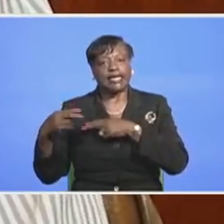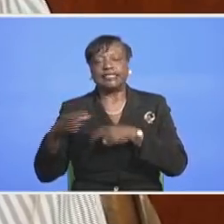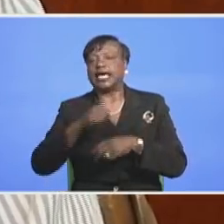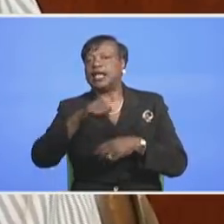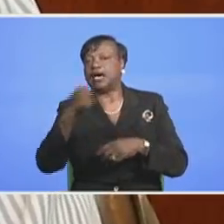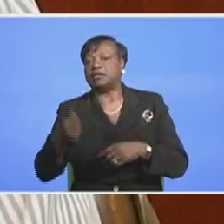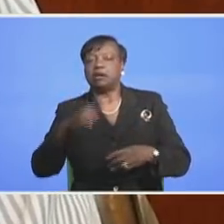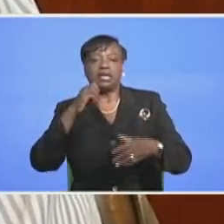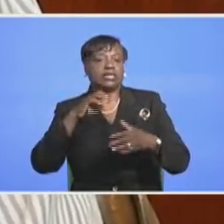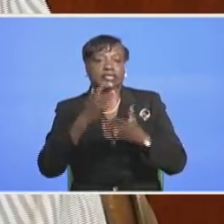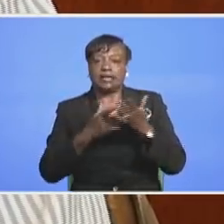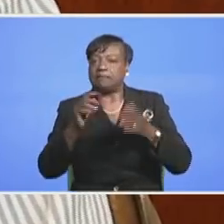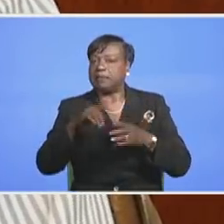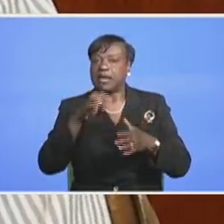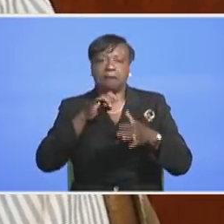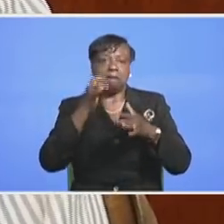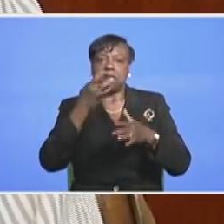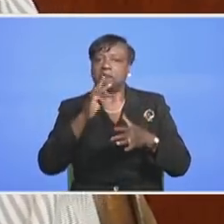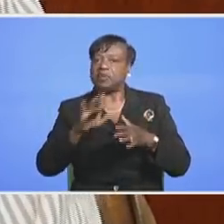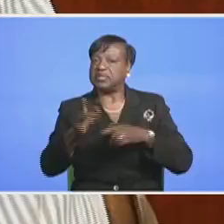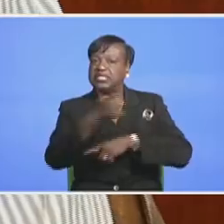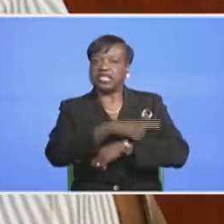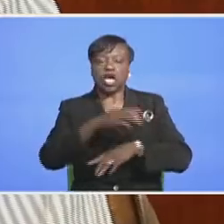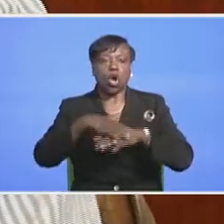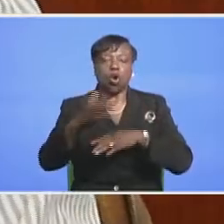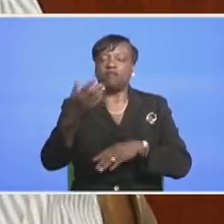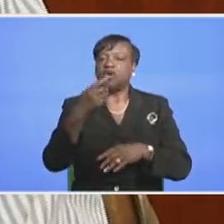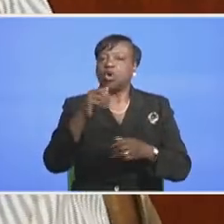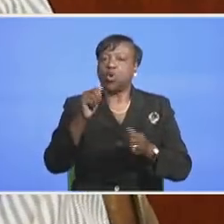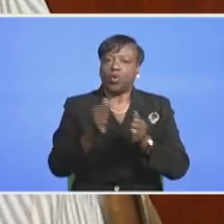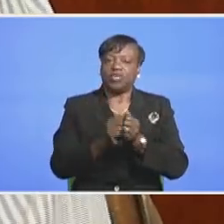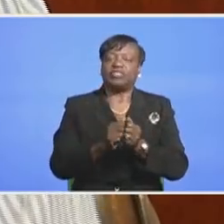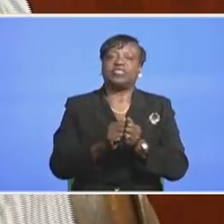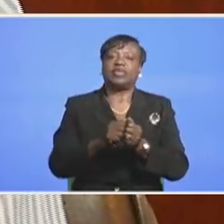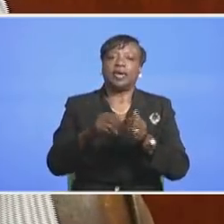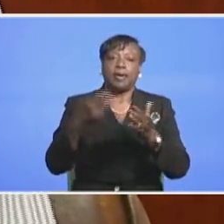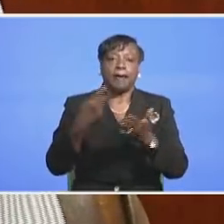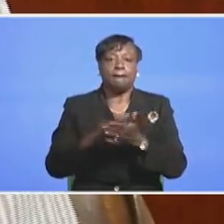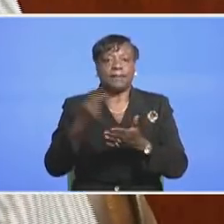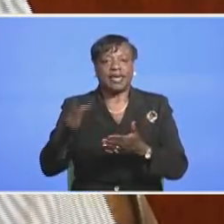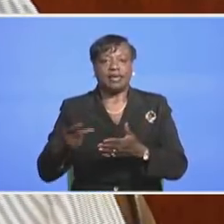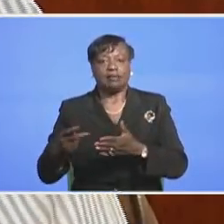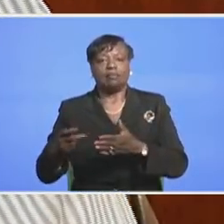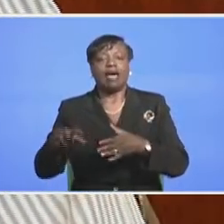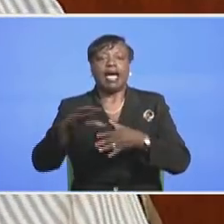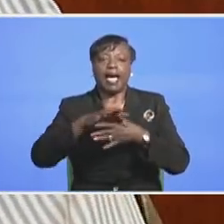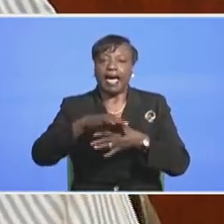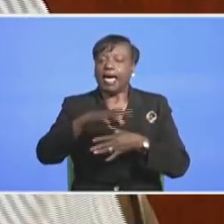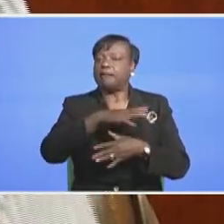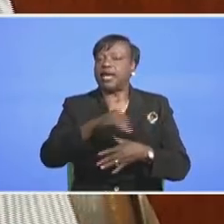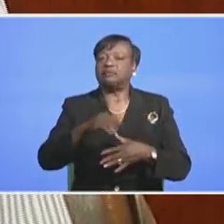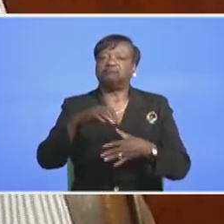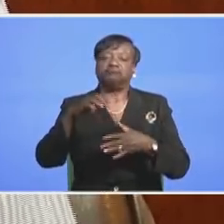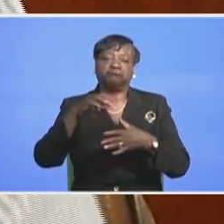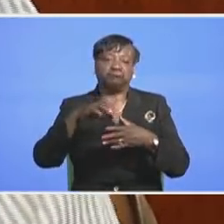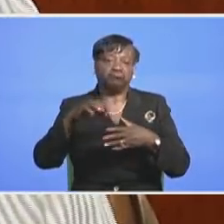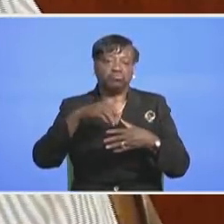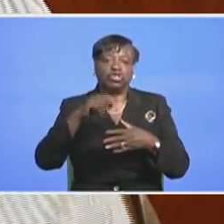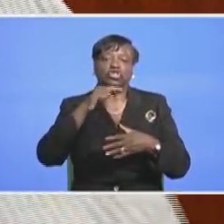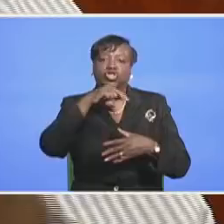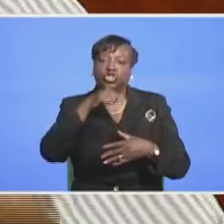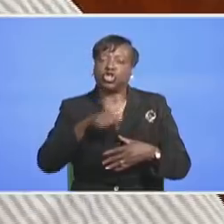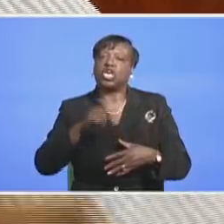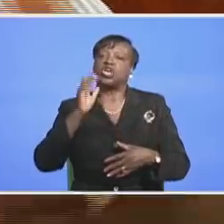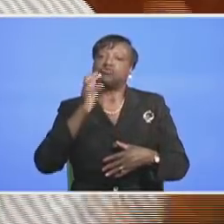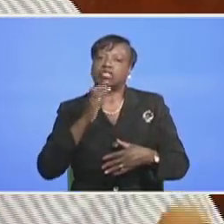their birthday off with pay and certain ham and turkey Christmas bonus. So unions has its place, like I say, and we are